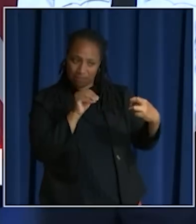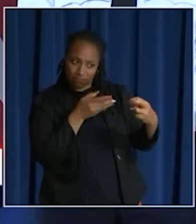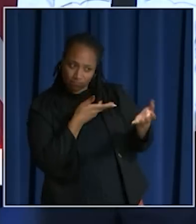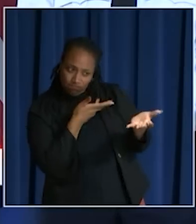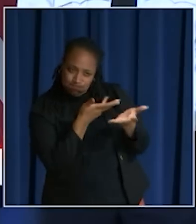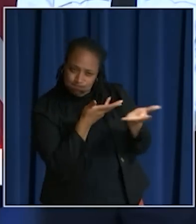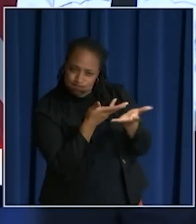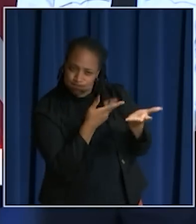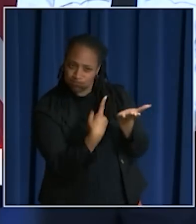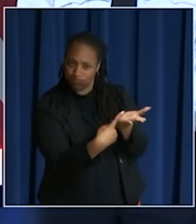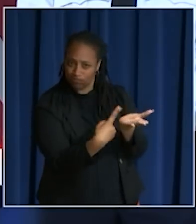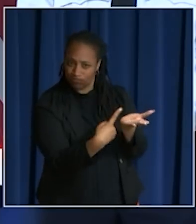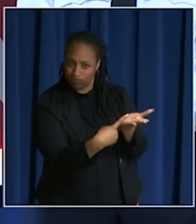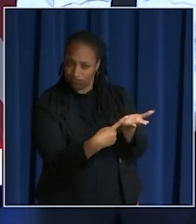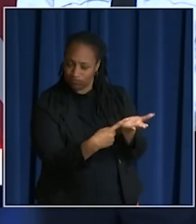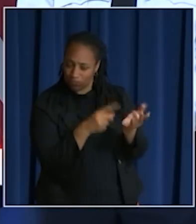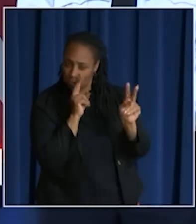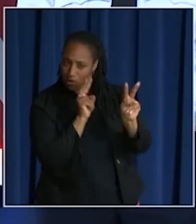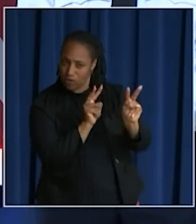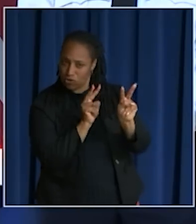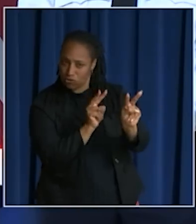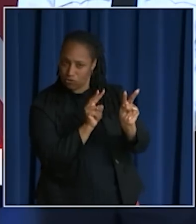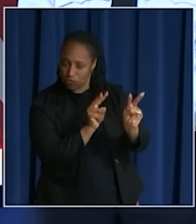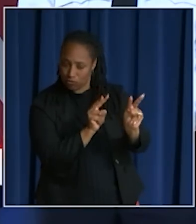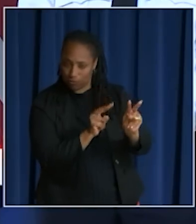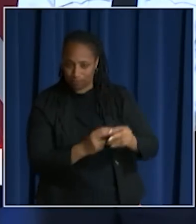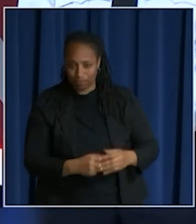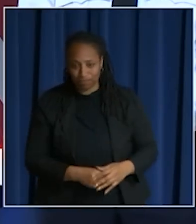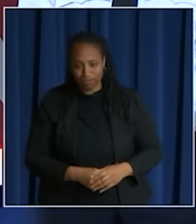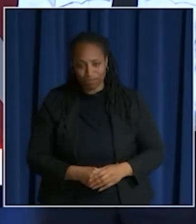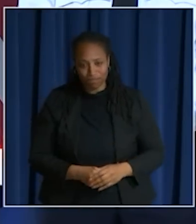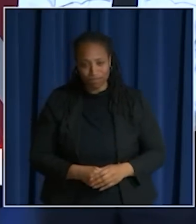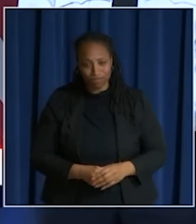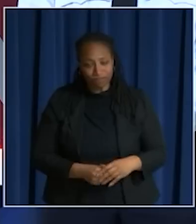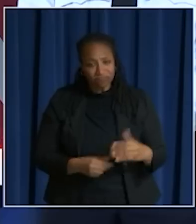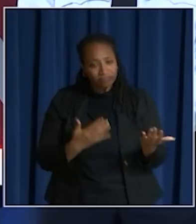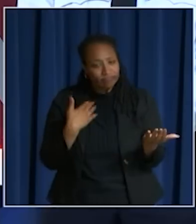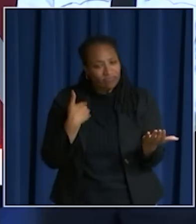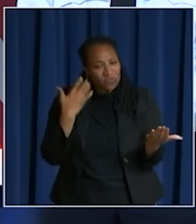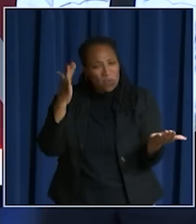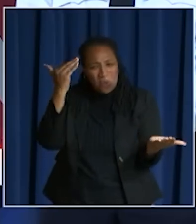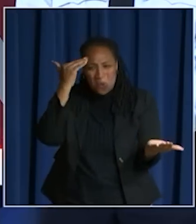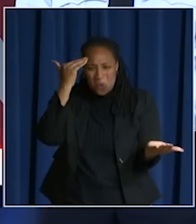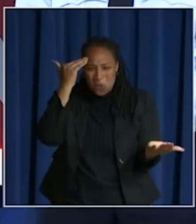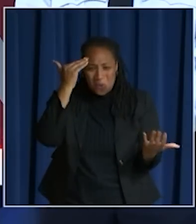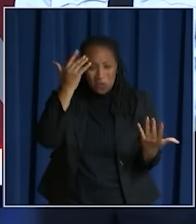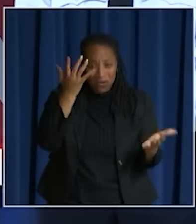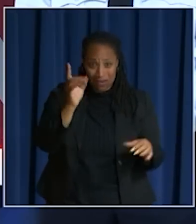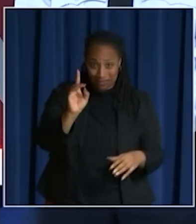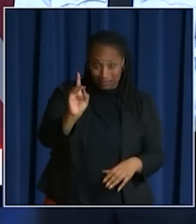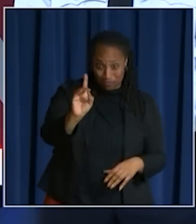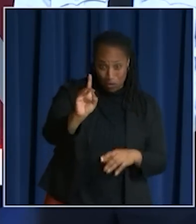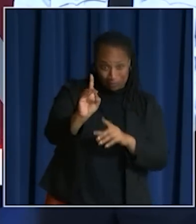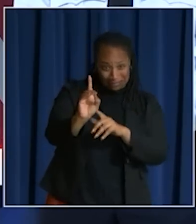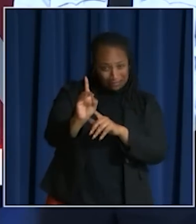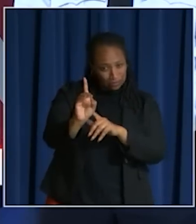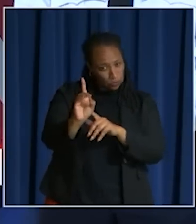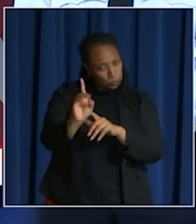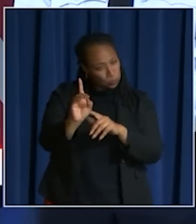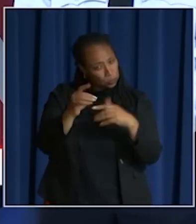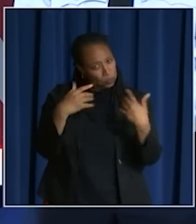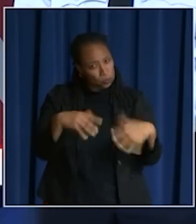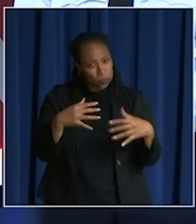know that access to our democracy is tenuous. That is why you have heard me